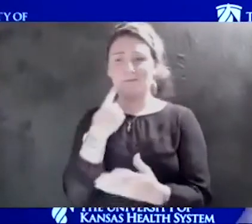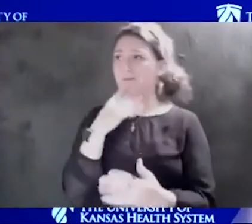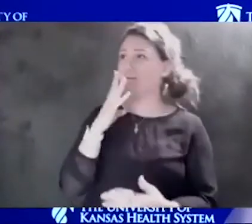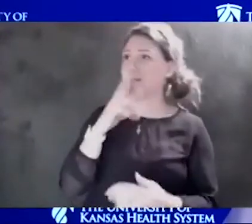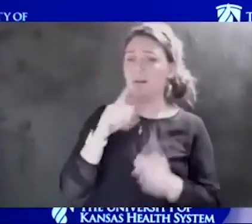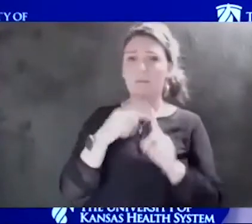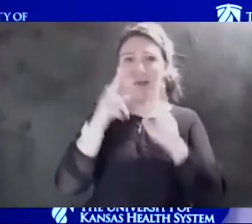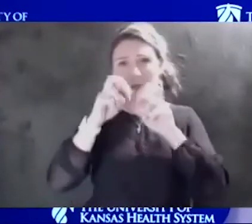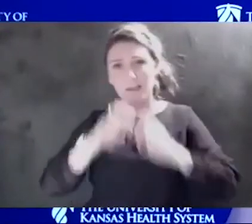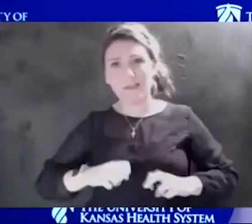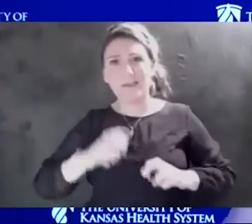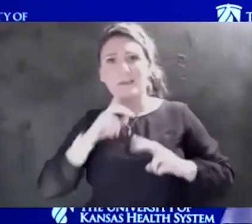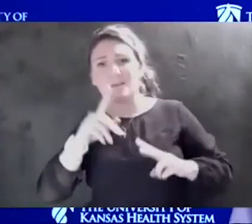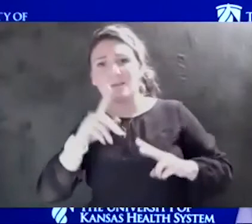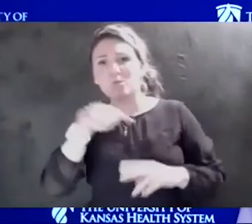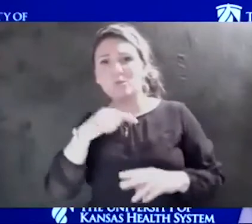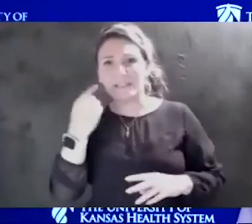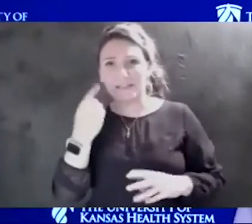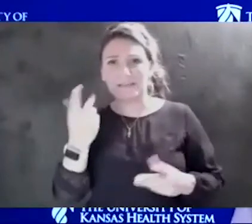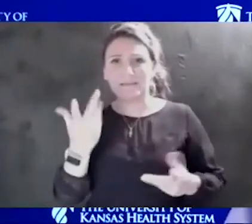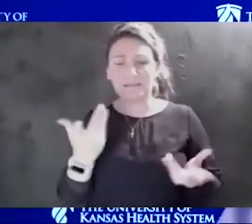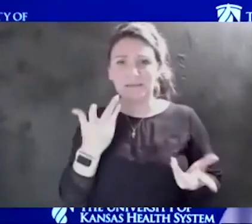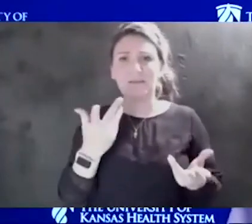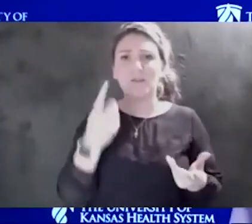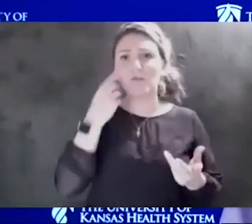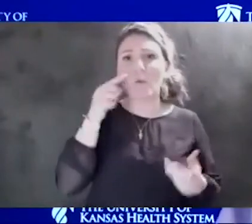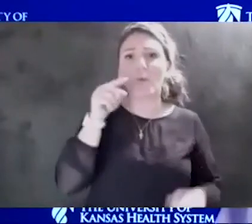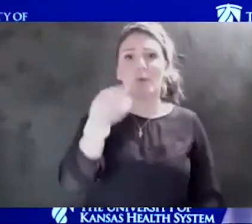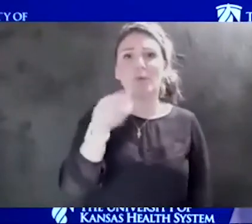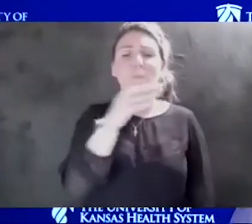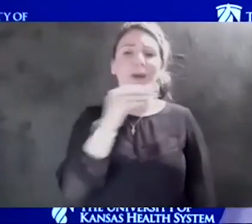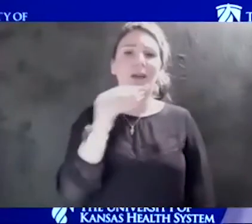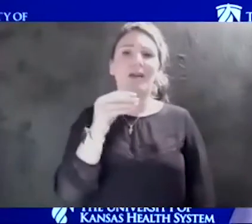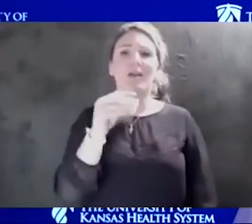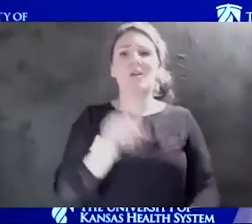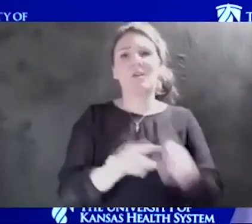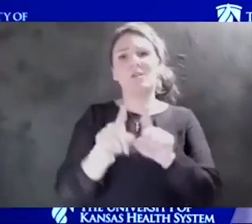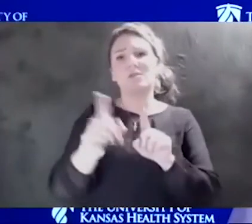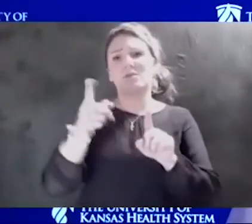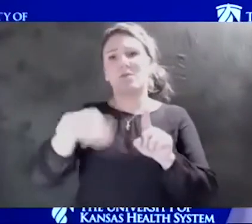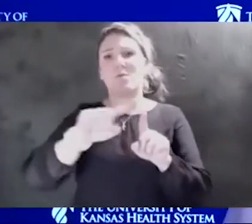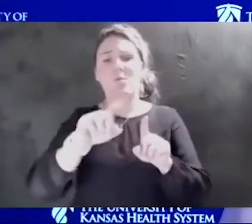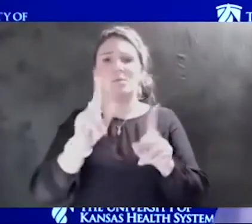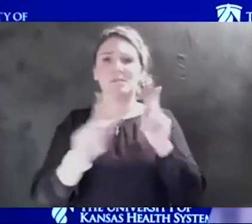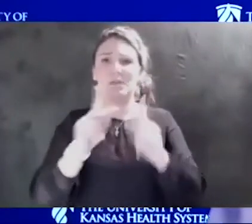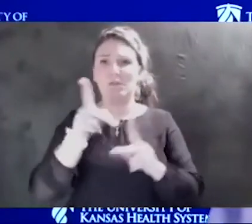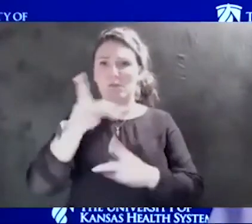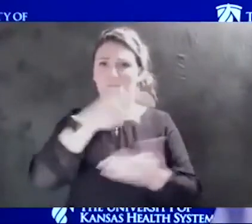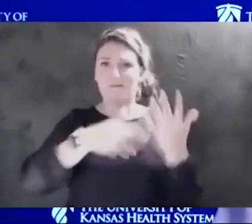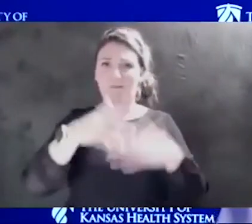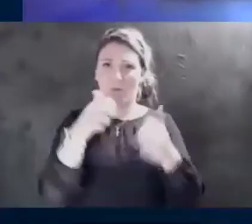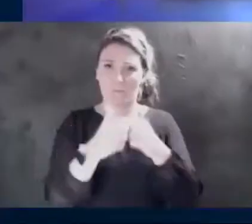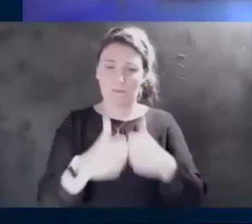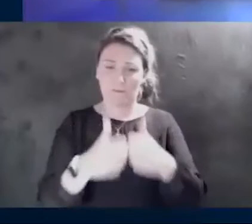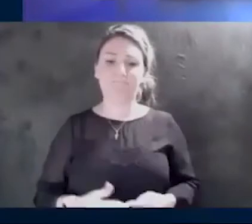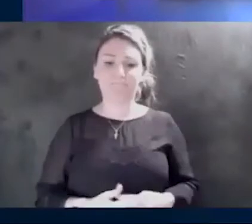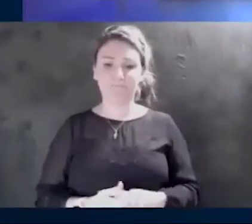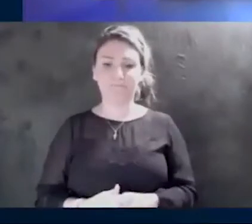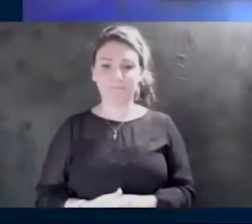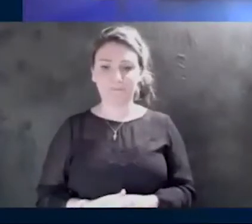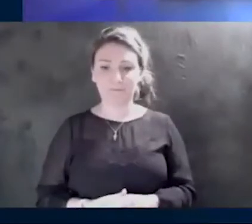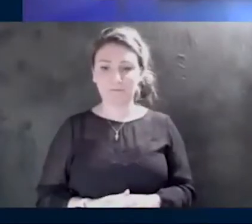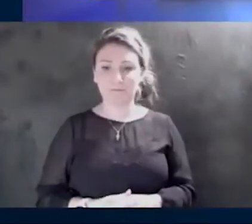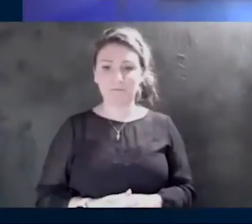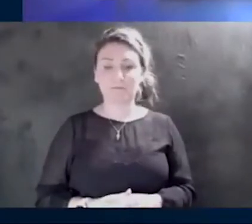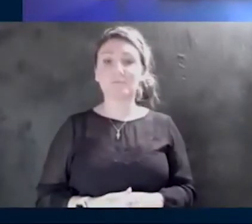risk for you, but as well as for those people that you are interacting with. Jess? Question. We're talking a lot